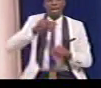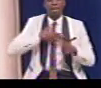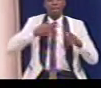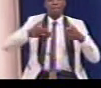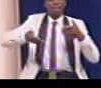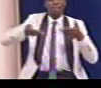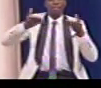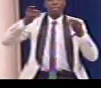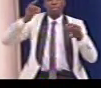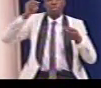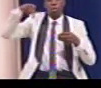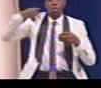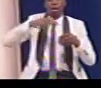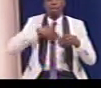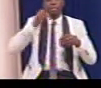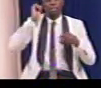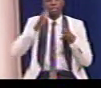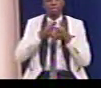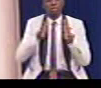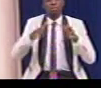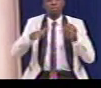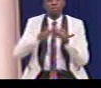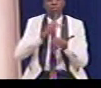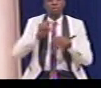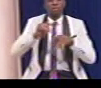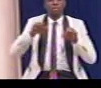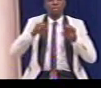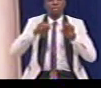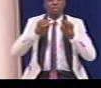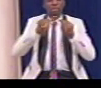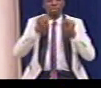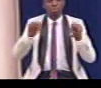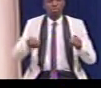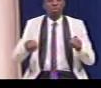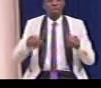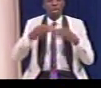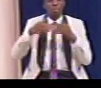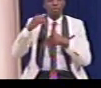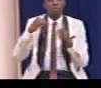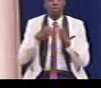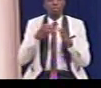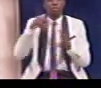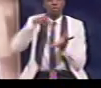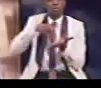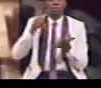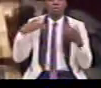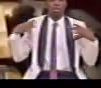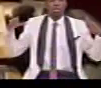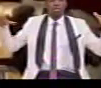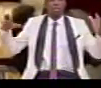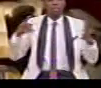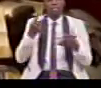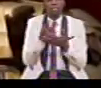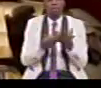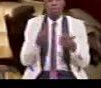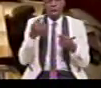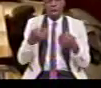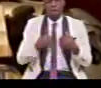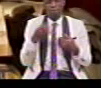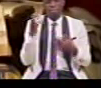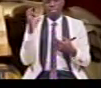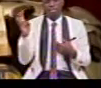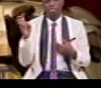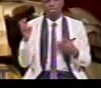Above it stood the seraphims, each one had six wings, and with twain he covered his face, and with twain